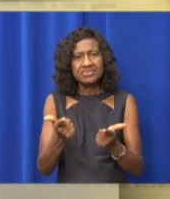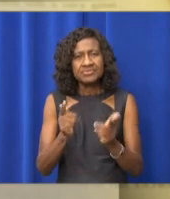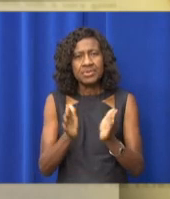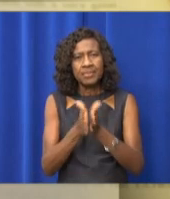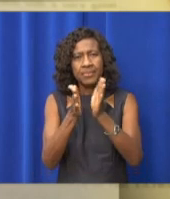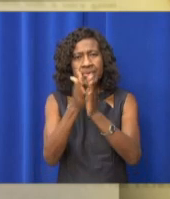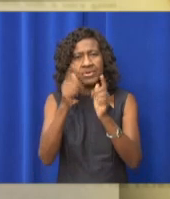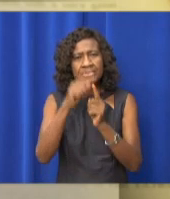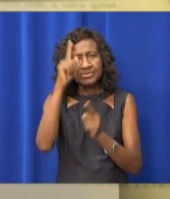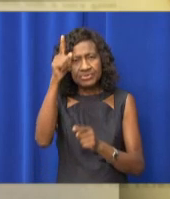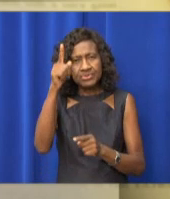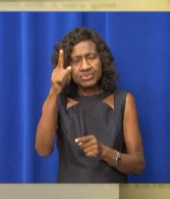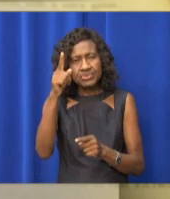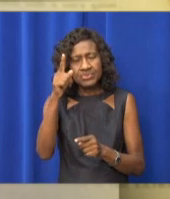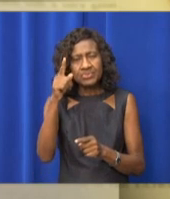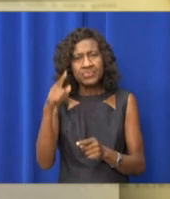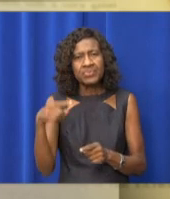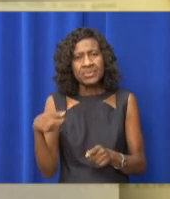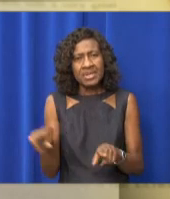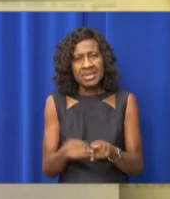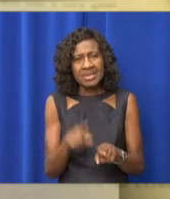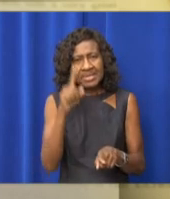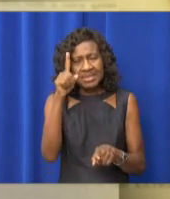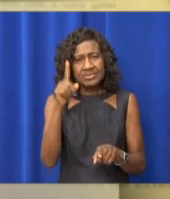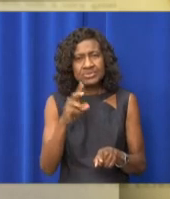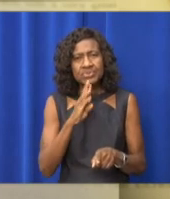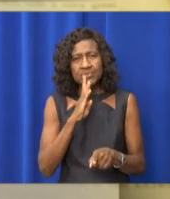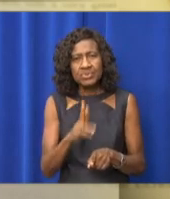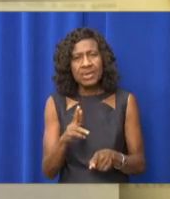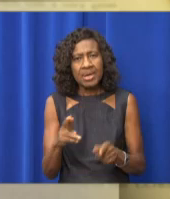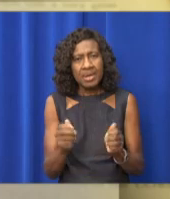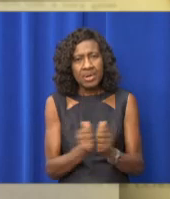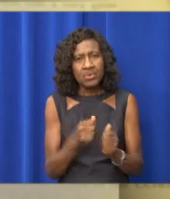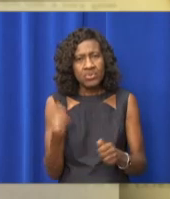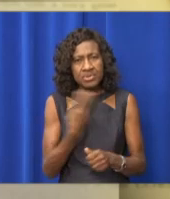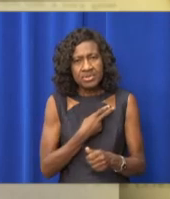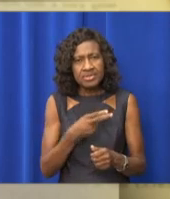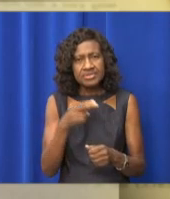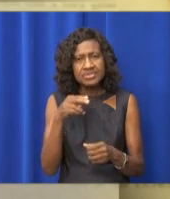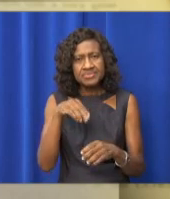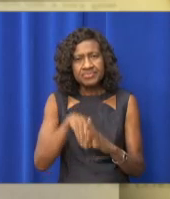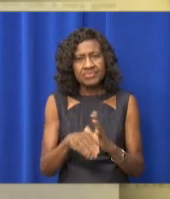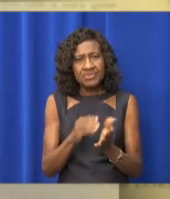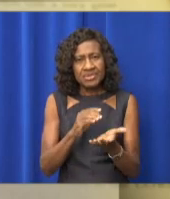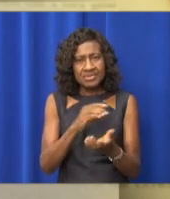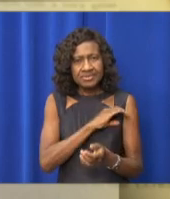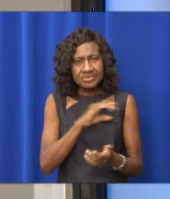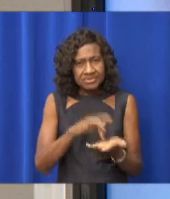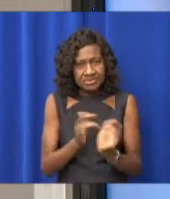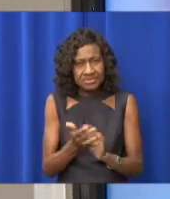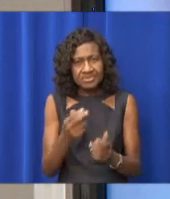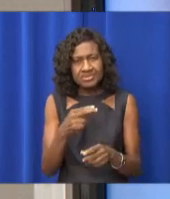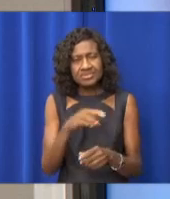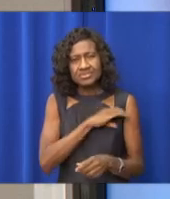that you deserve as you journey with us. In and through Christ we pray. Amen.